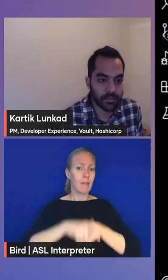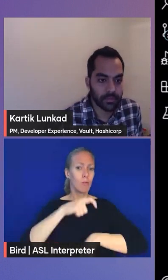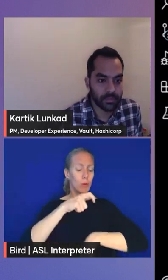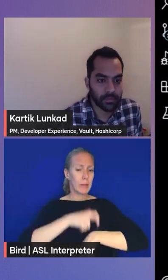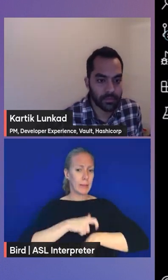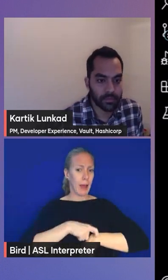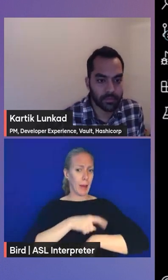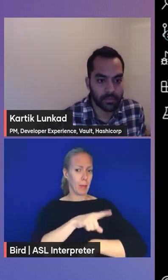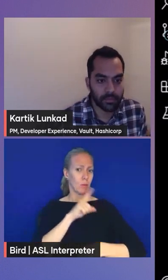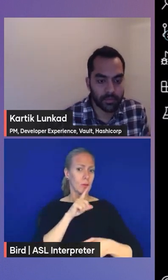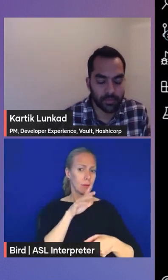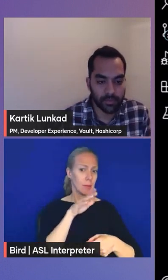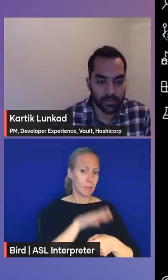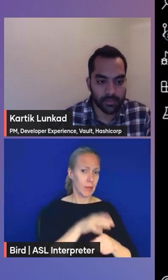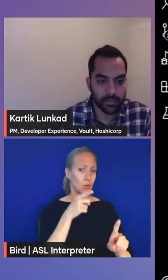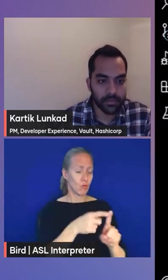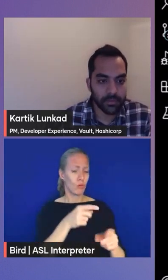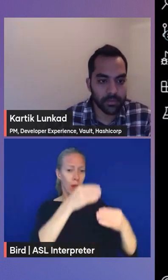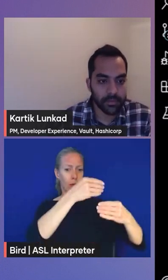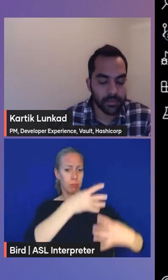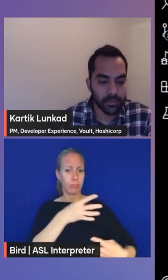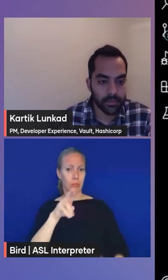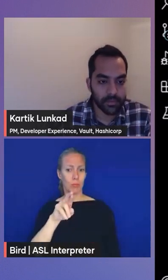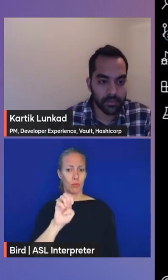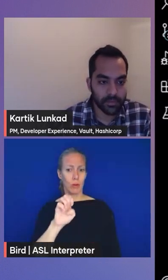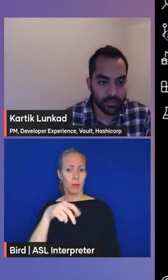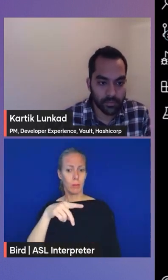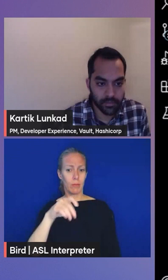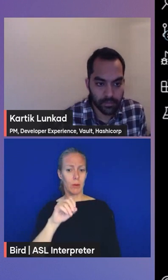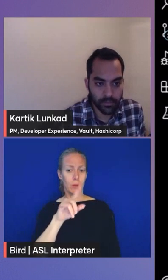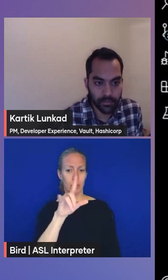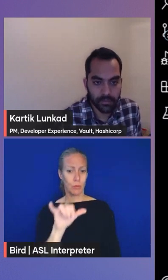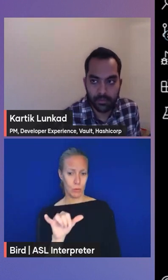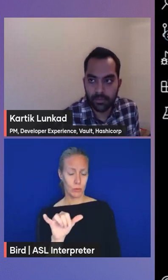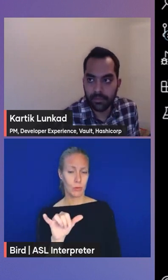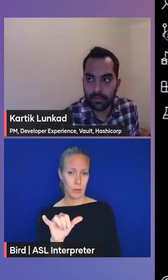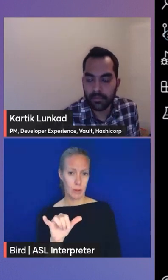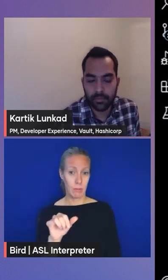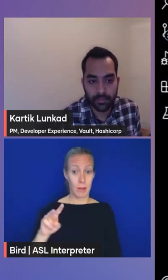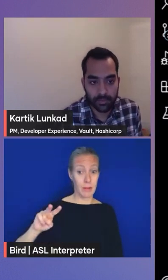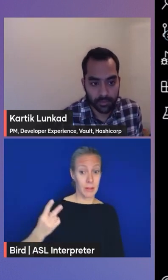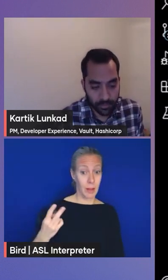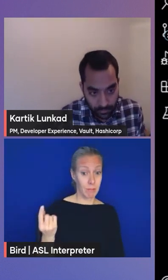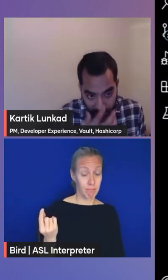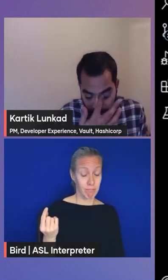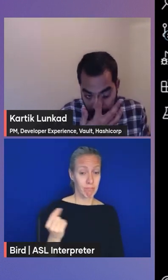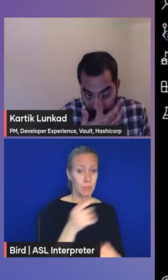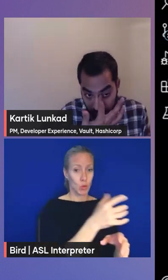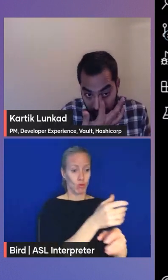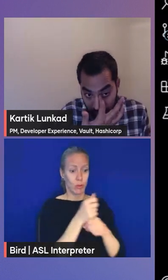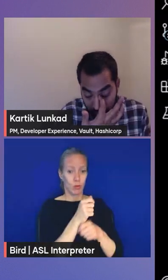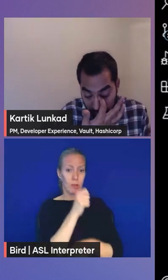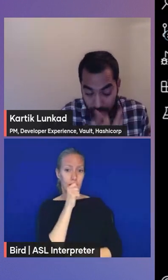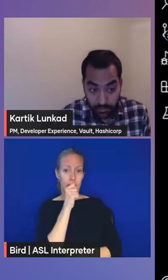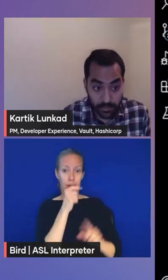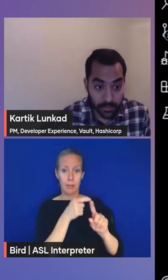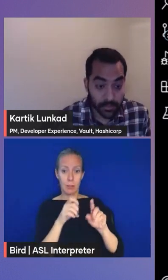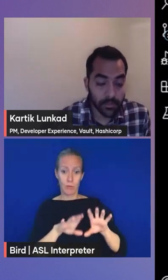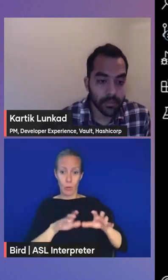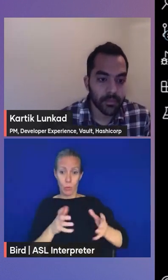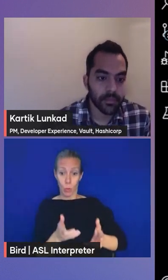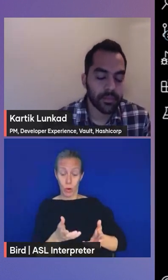the repository. The second step is to retrieve secrets from Vault